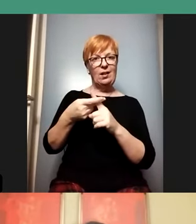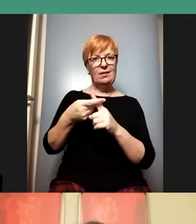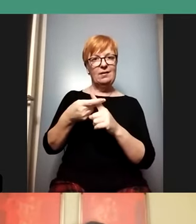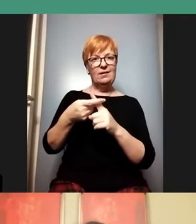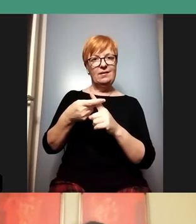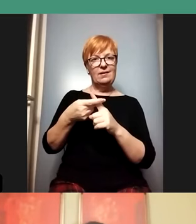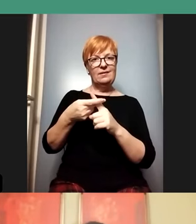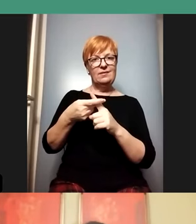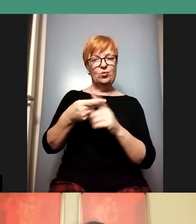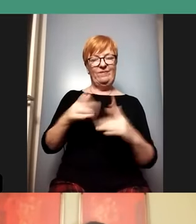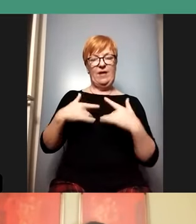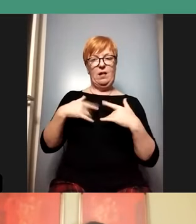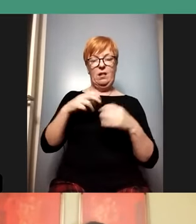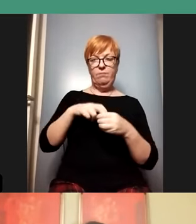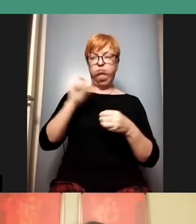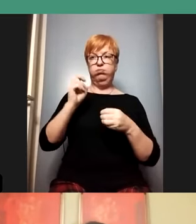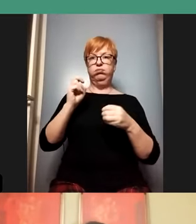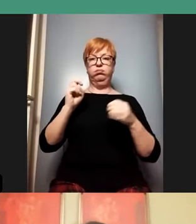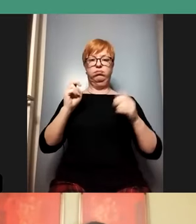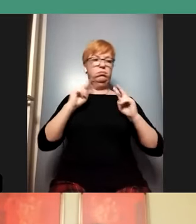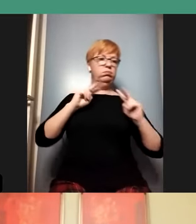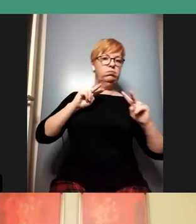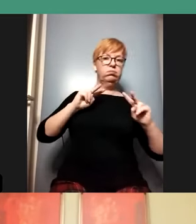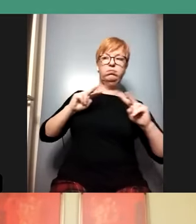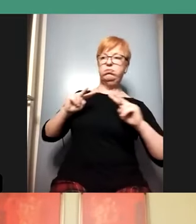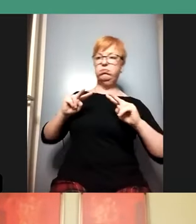you out of a space of objectification and